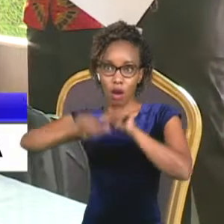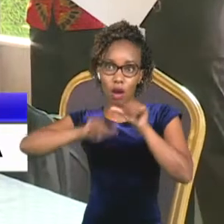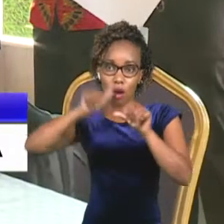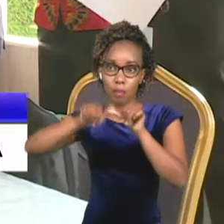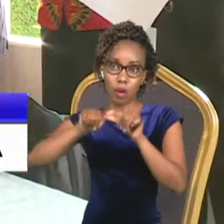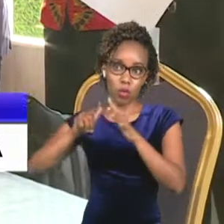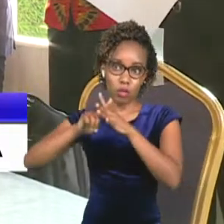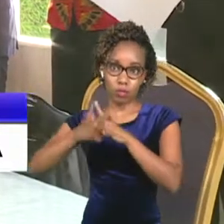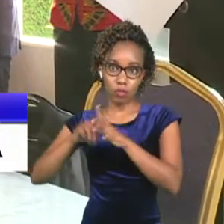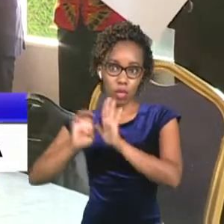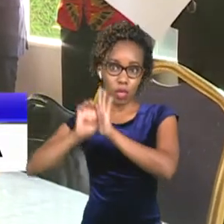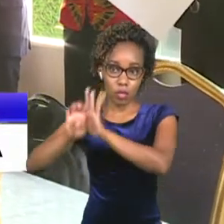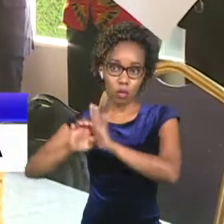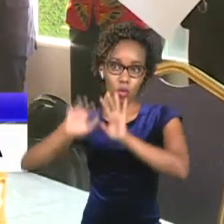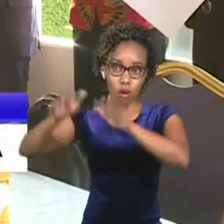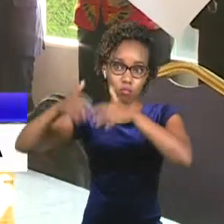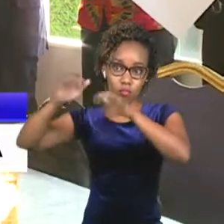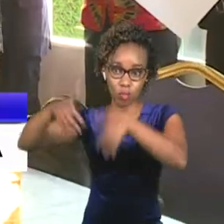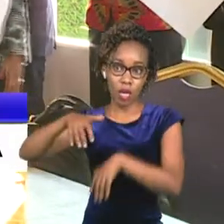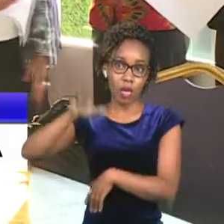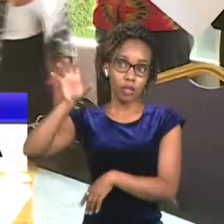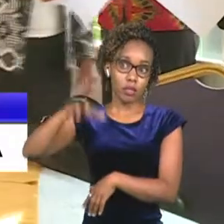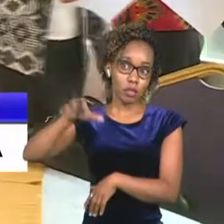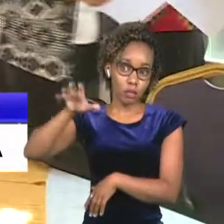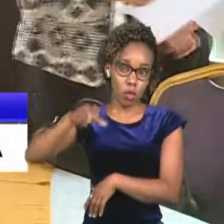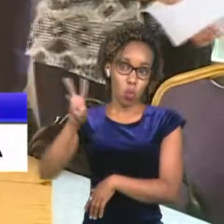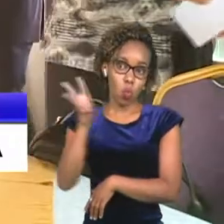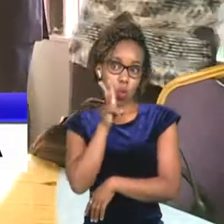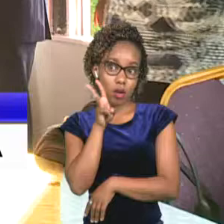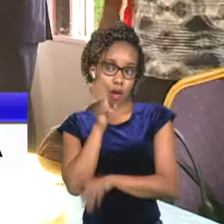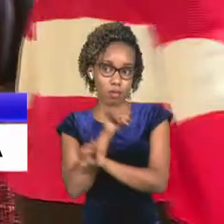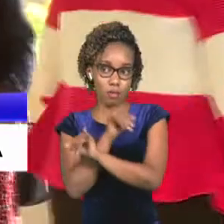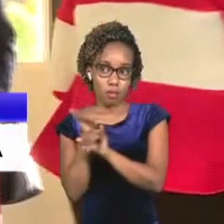fields, including agriculture, transportation, water and